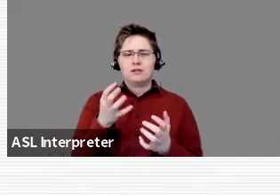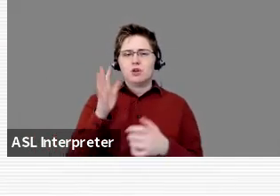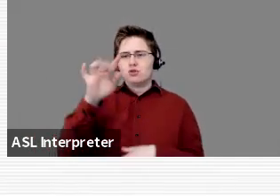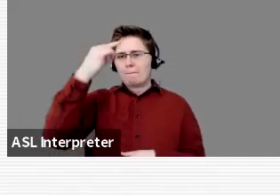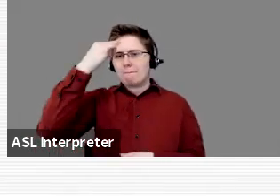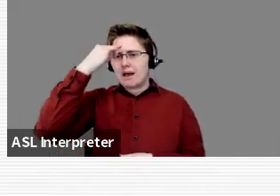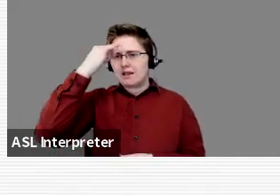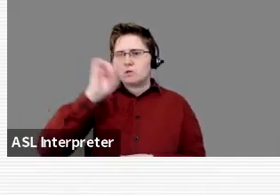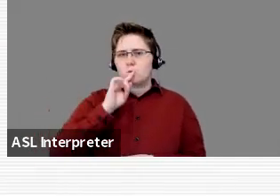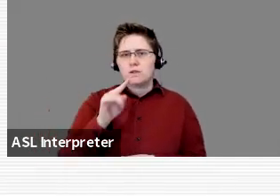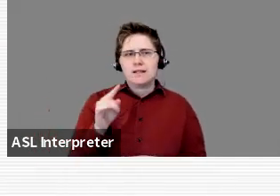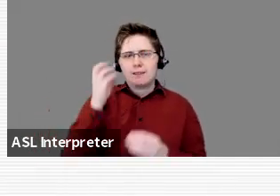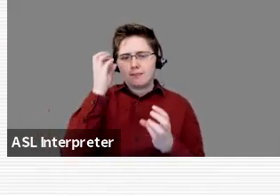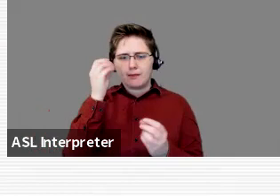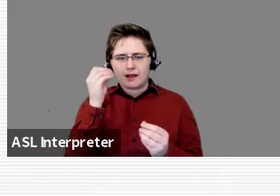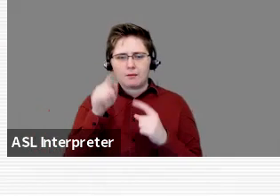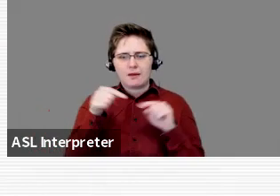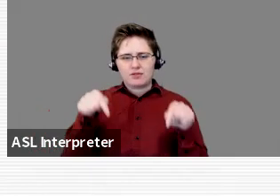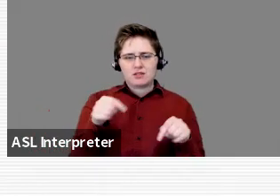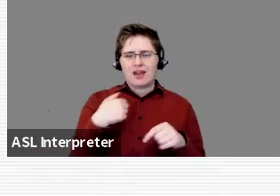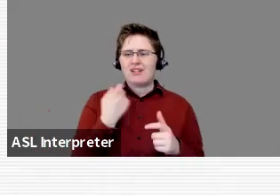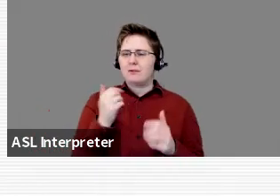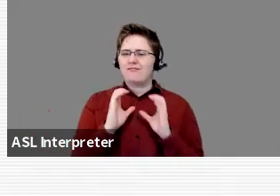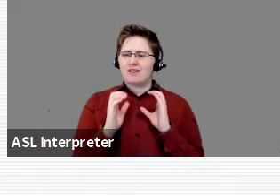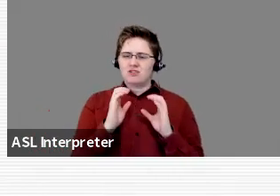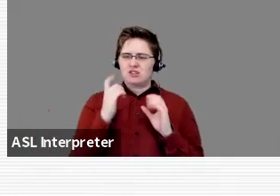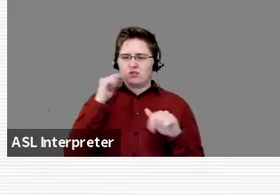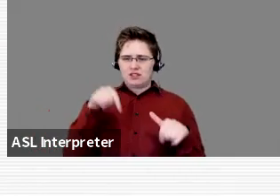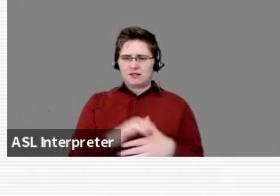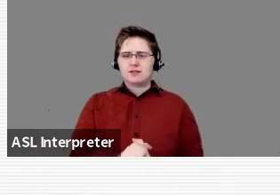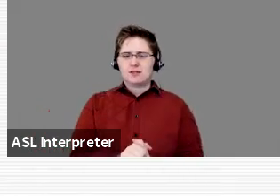mind thinking for a bit so we can have a little bit of conversation.